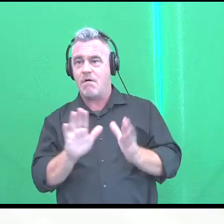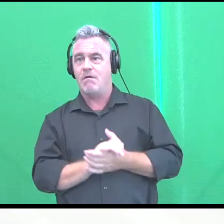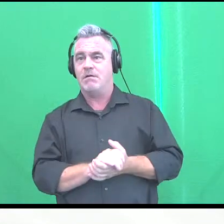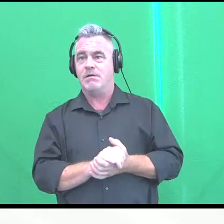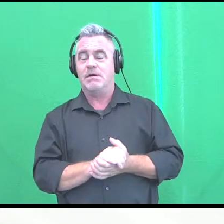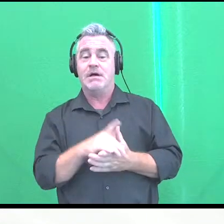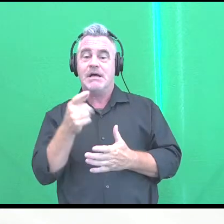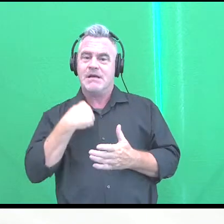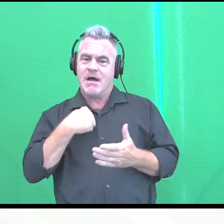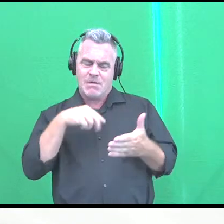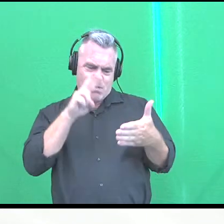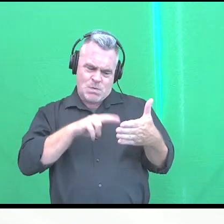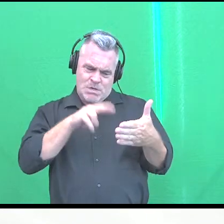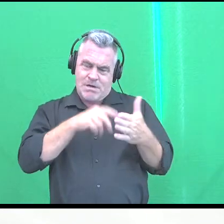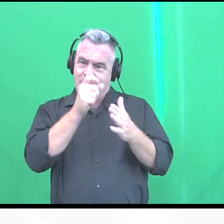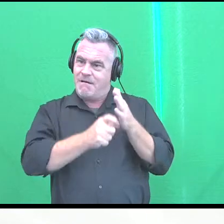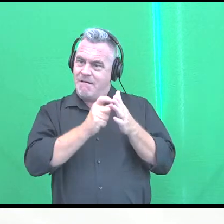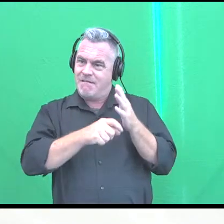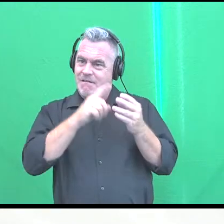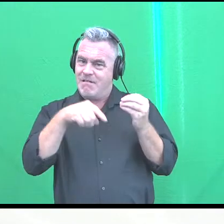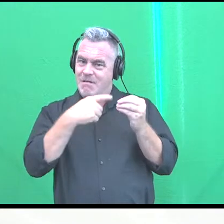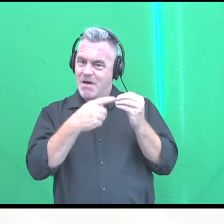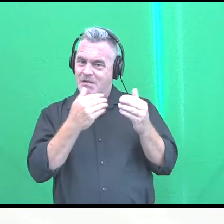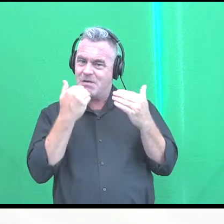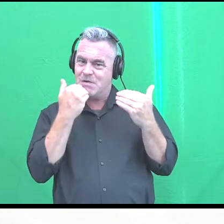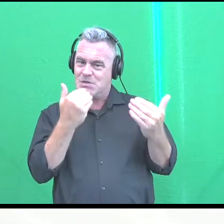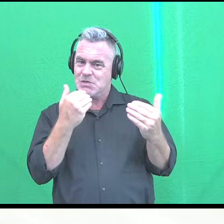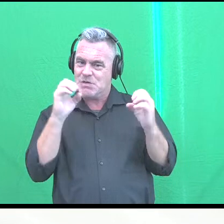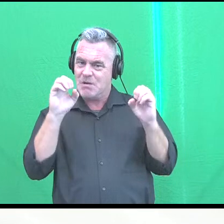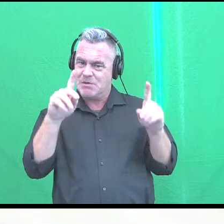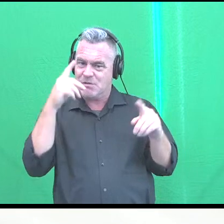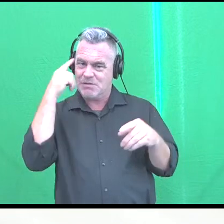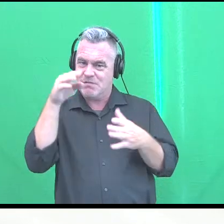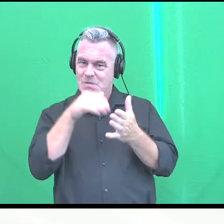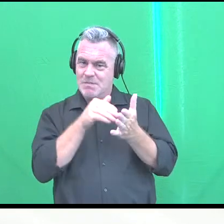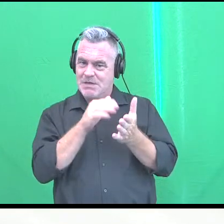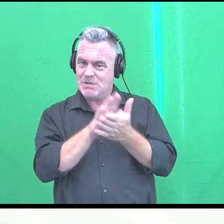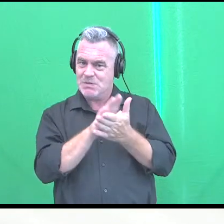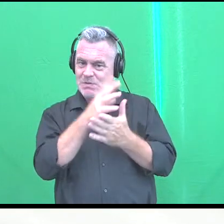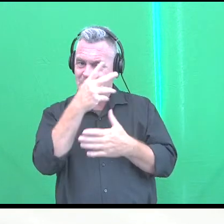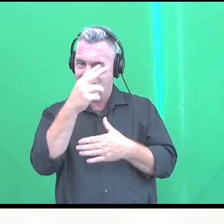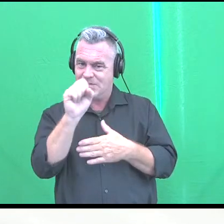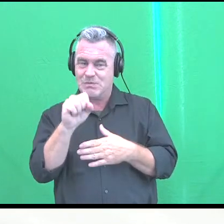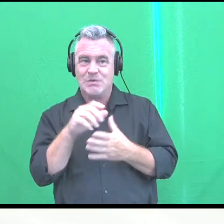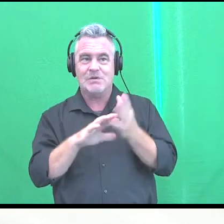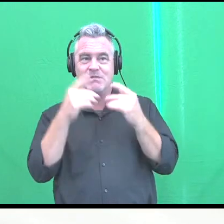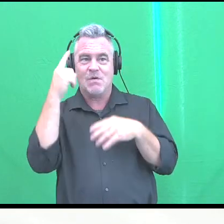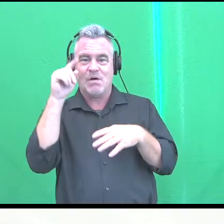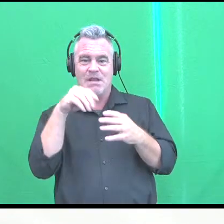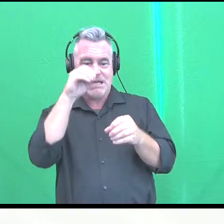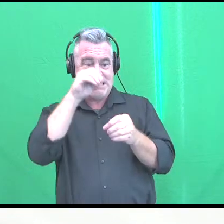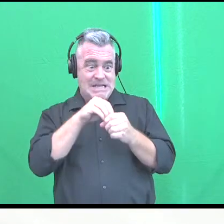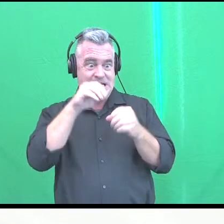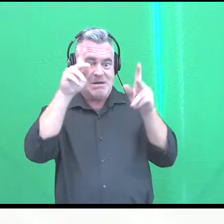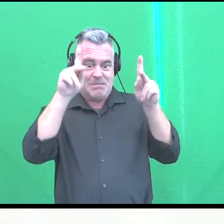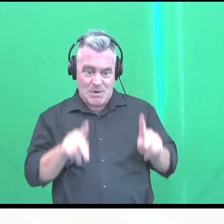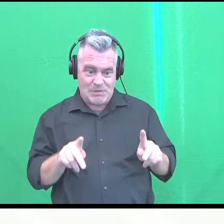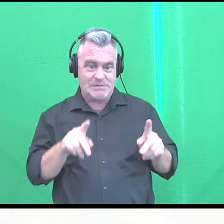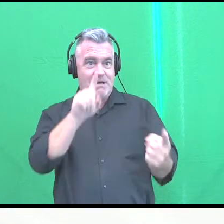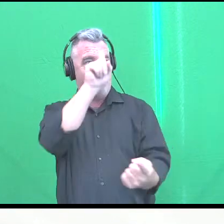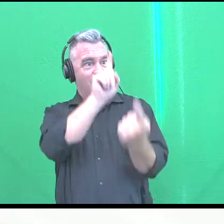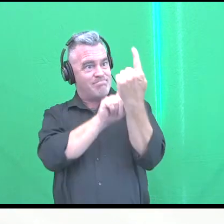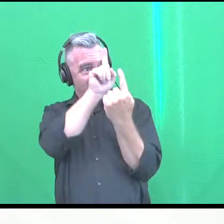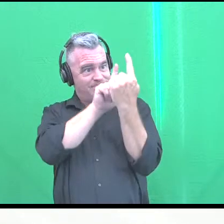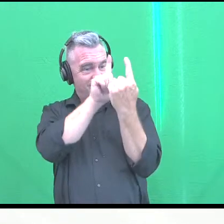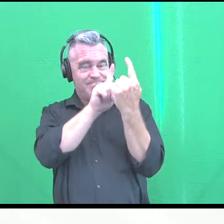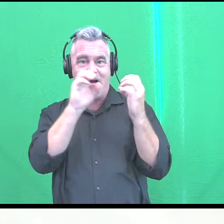As I was reading the article about those great opportunities for middle school and high school students to have their first in-person, face-to-face theater